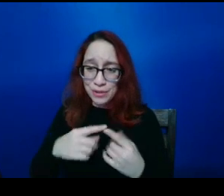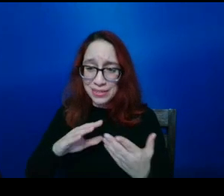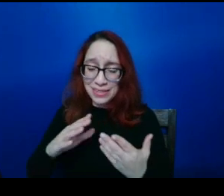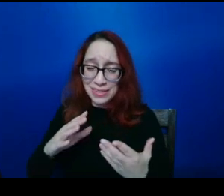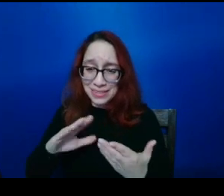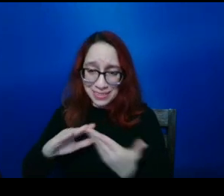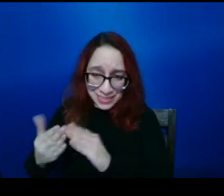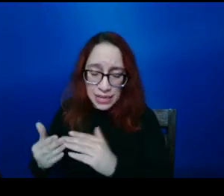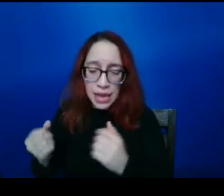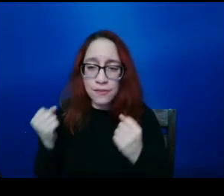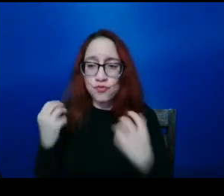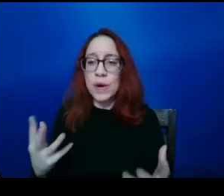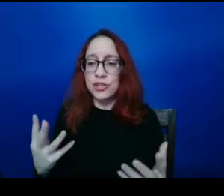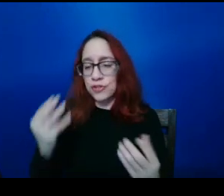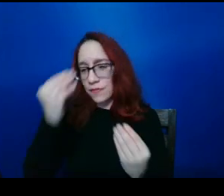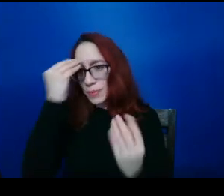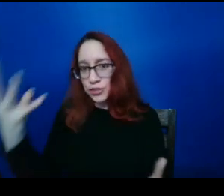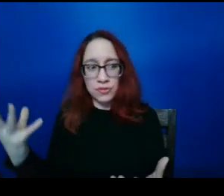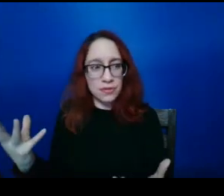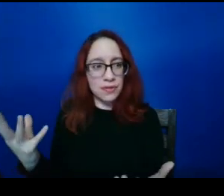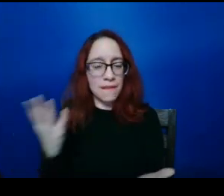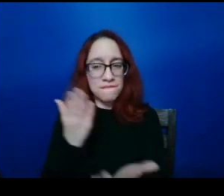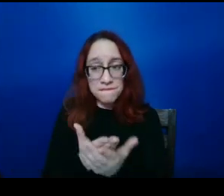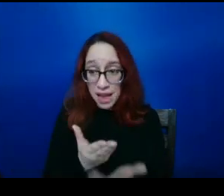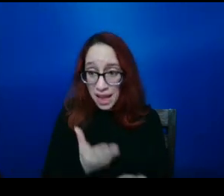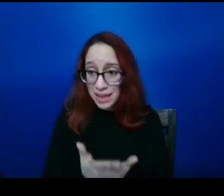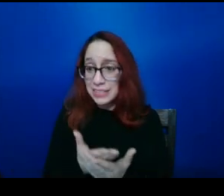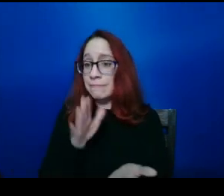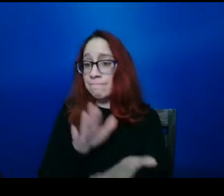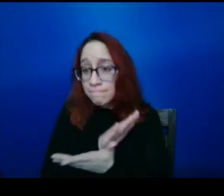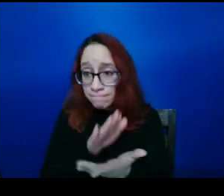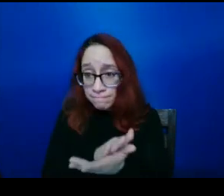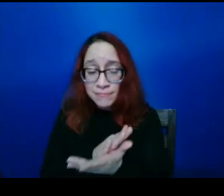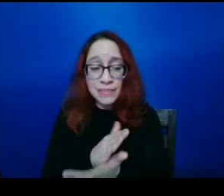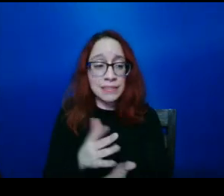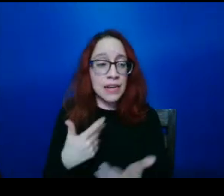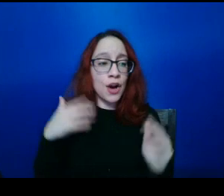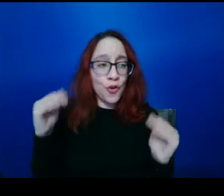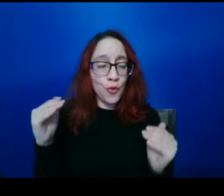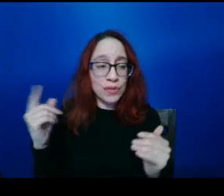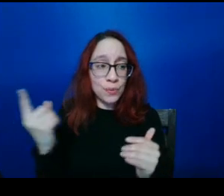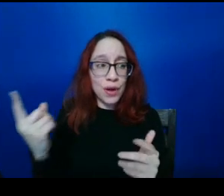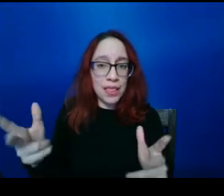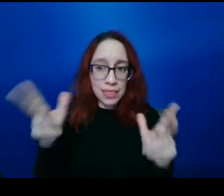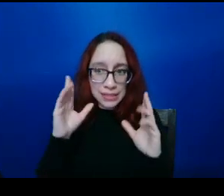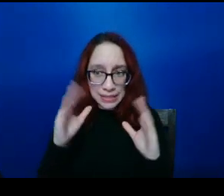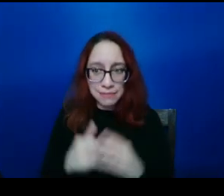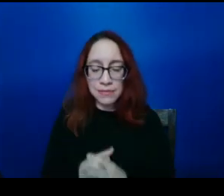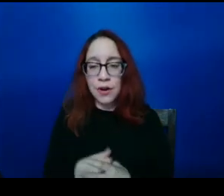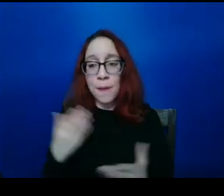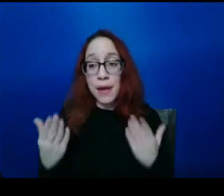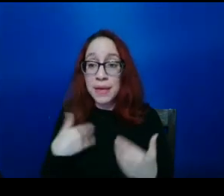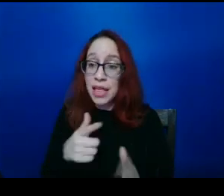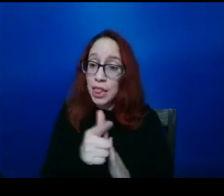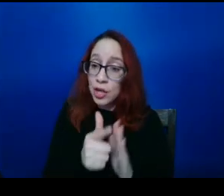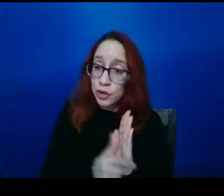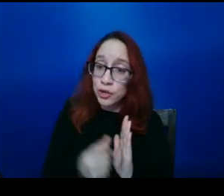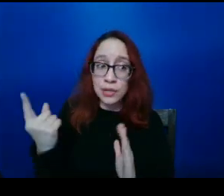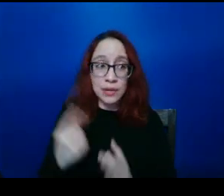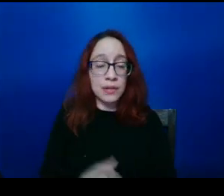so much information, facts, and documents that I hope somebody listening, maybe a lawyer or